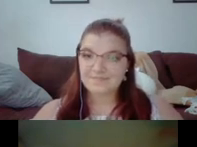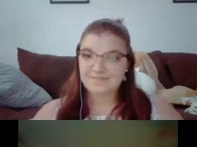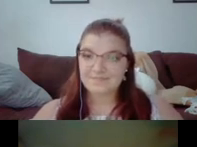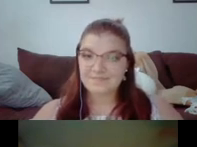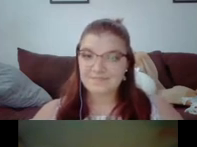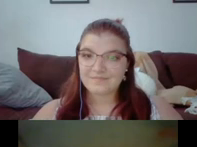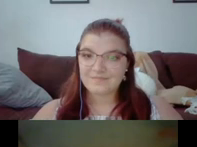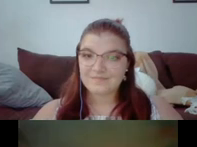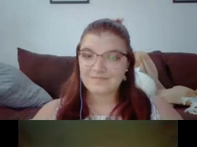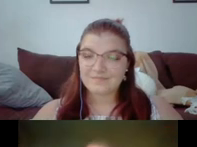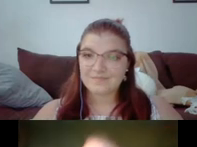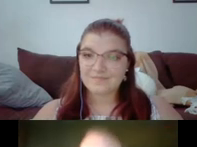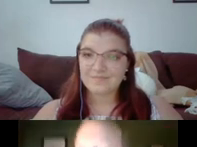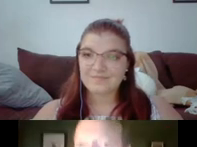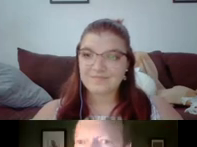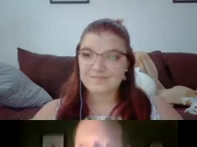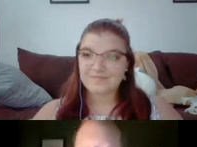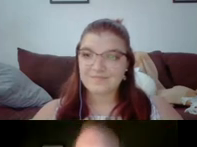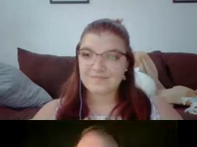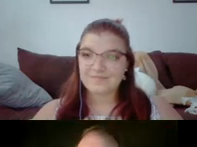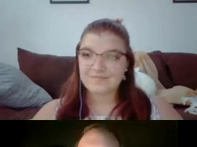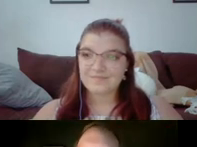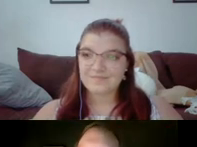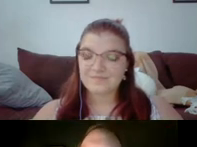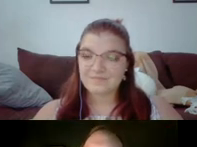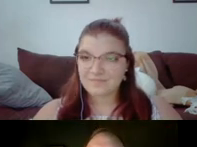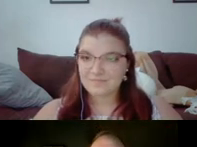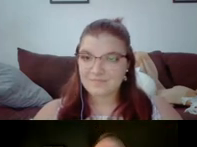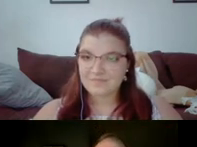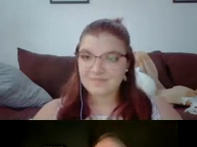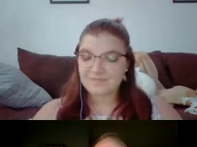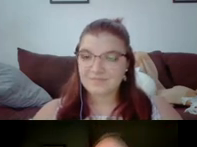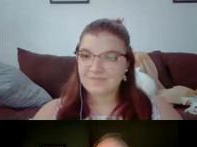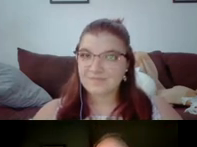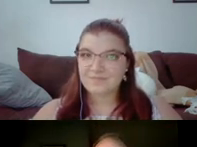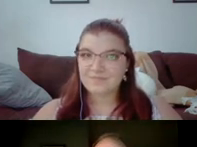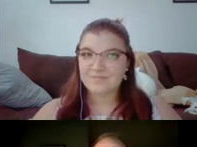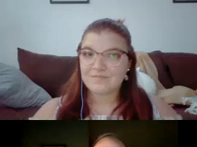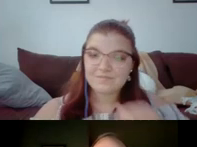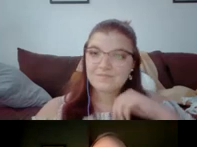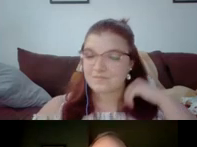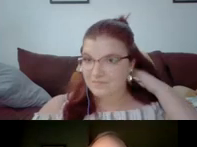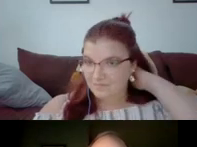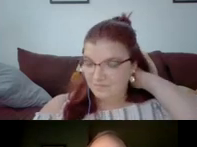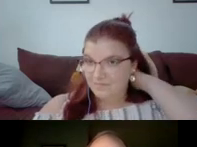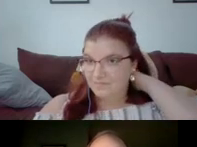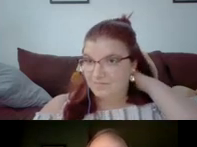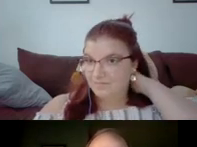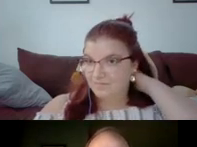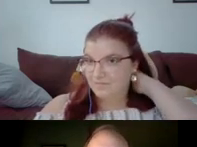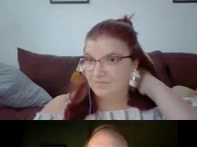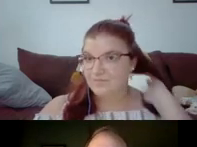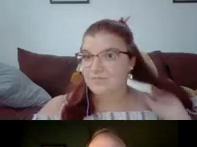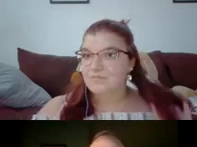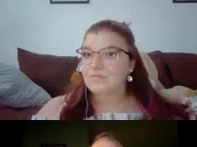particularly financed by Heil Brockway, who, when he heard that the